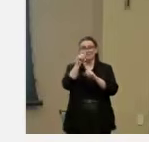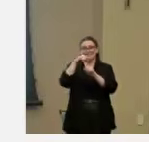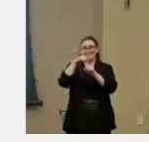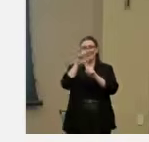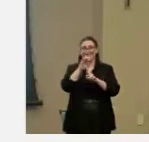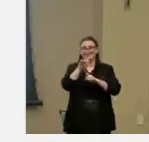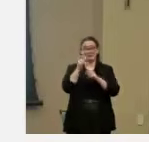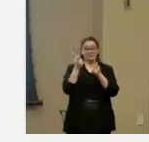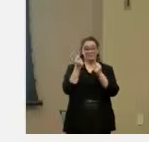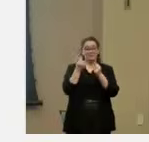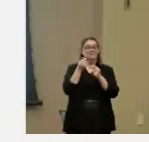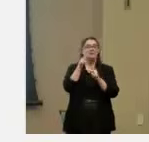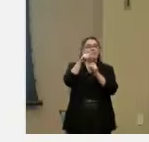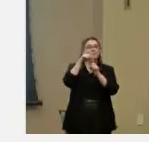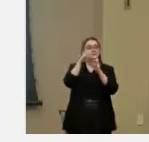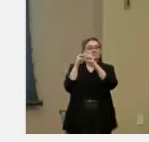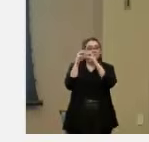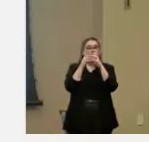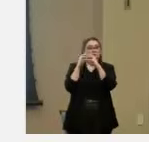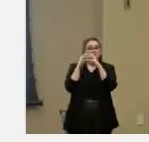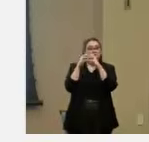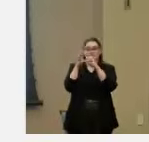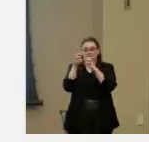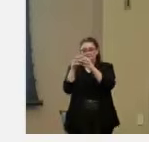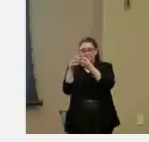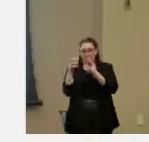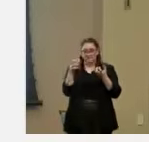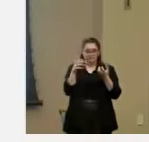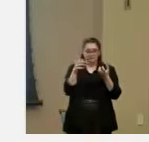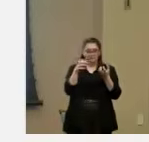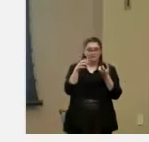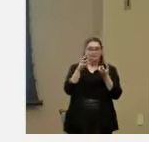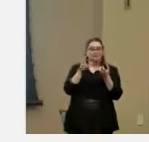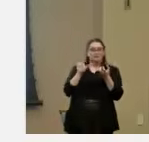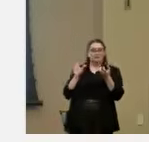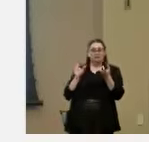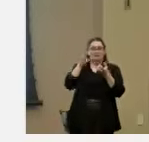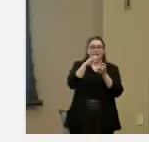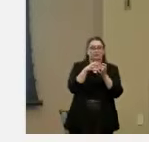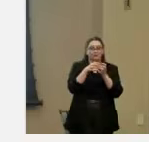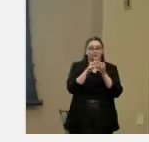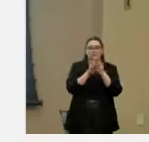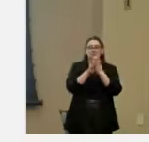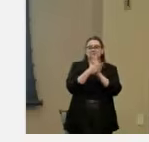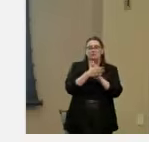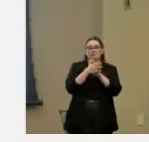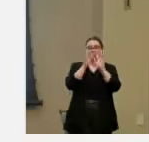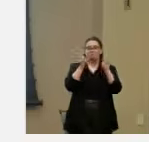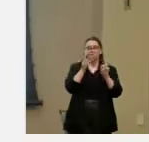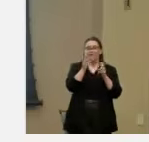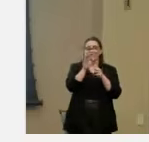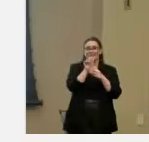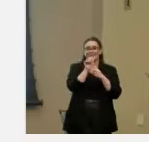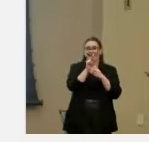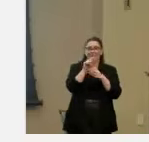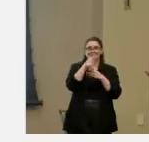the best parts of a T cell, combine it with the best part of a T cell, and come up with a super chimeric antigen